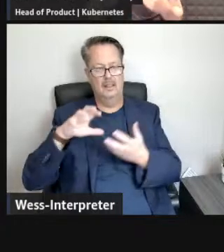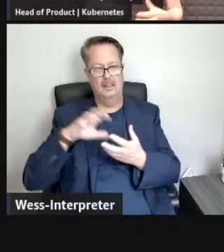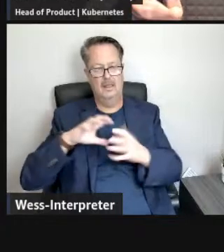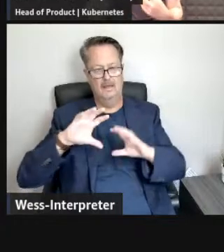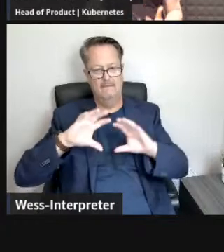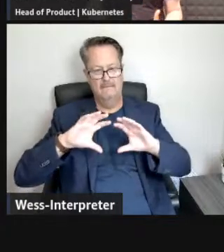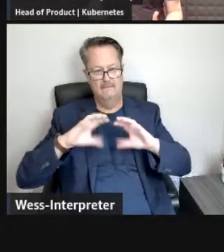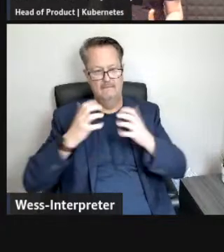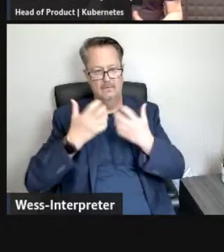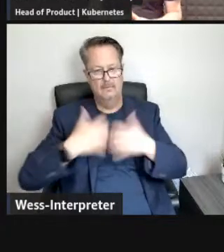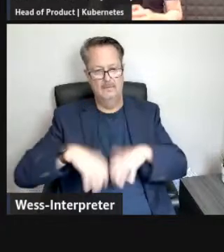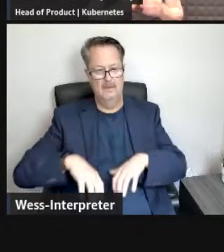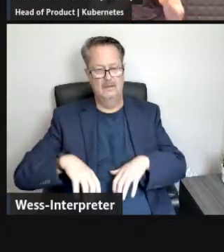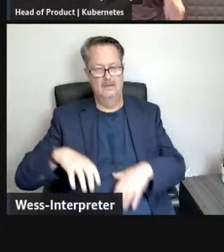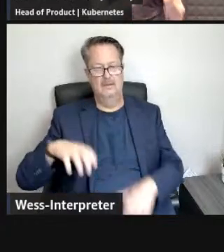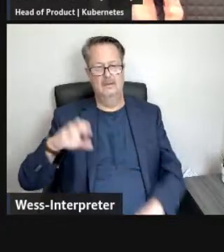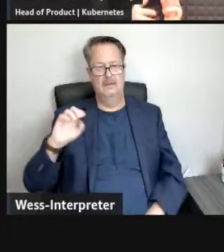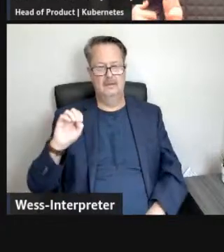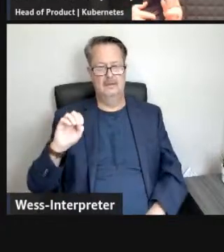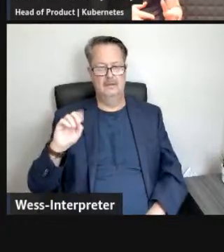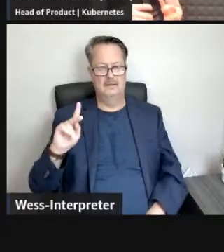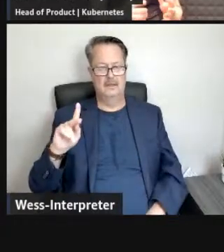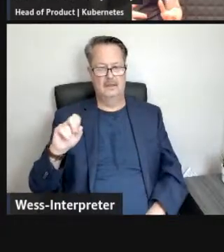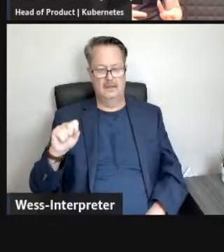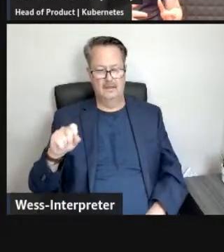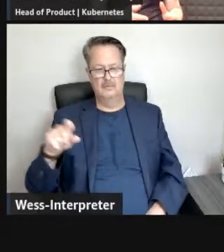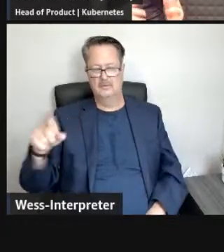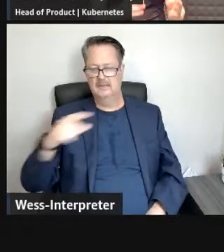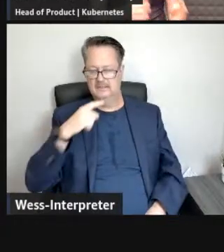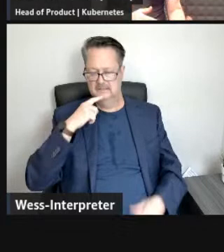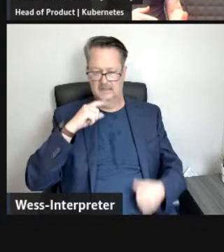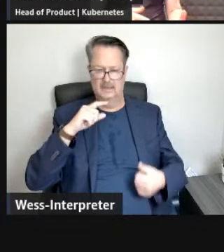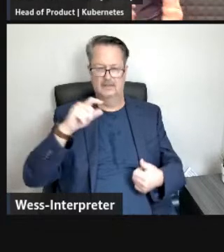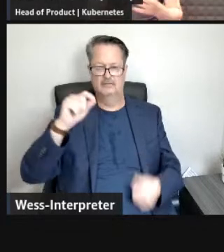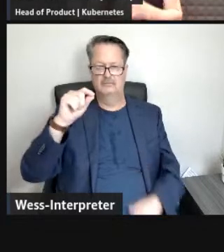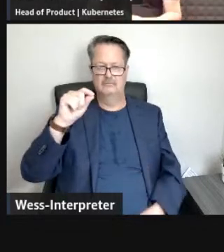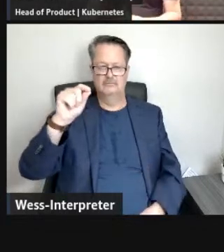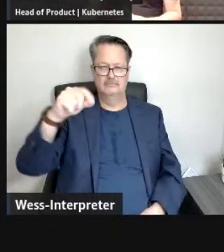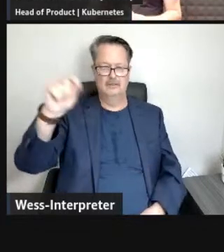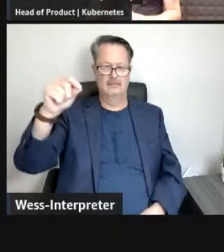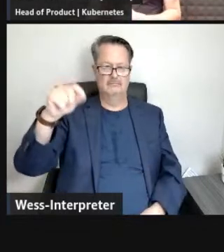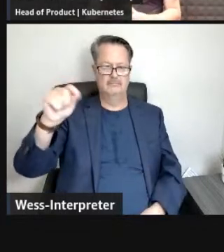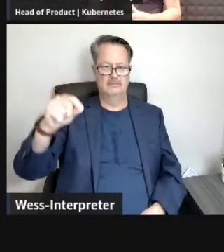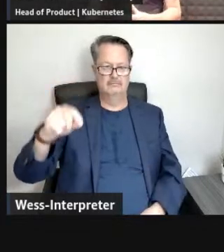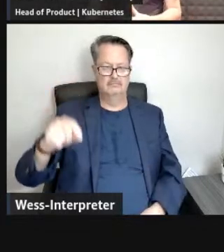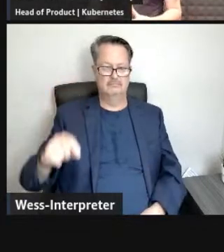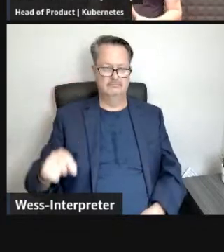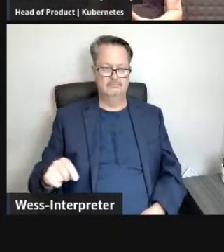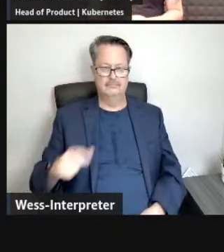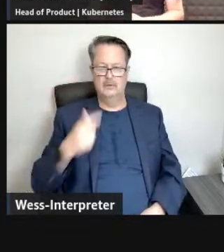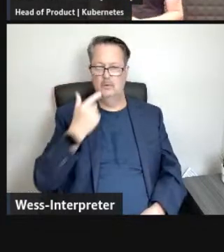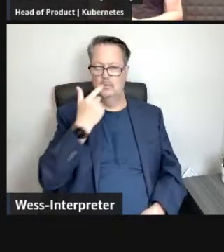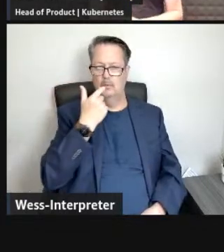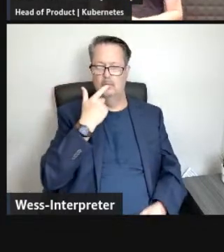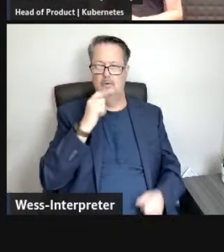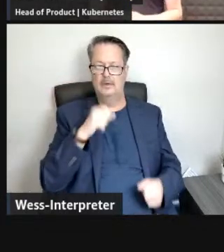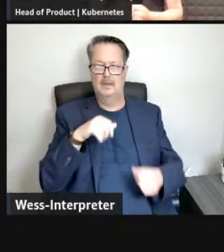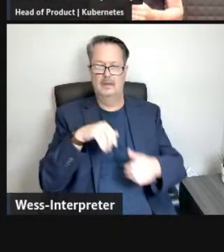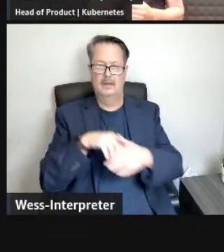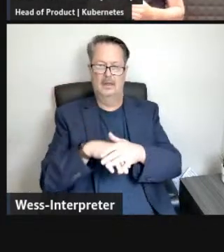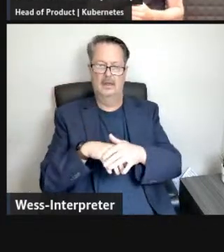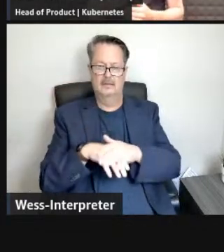when you set your cluster up, you can say, these IAM entities have access to these parts of my cluster. So if you want to